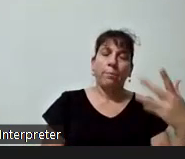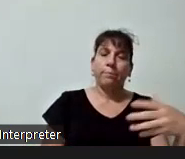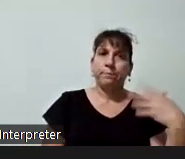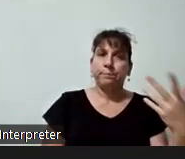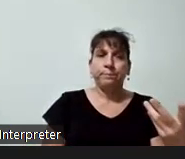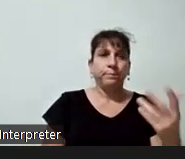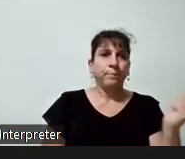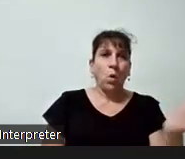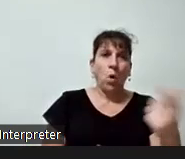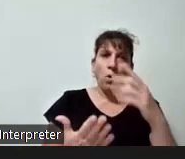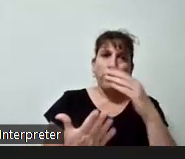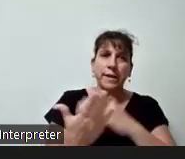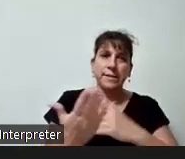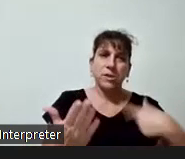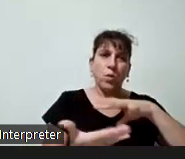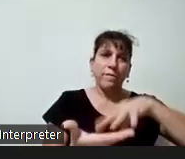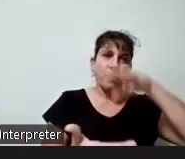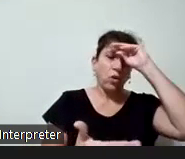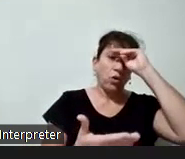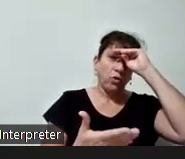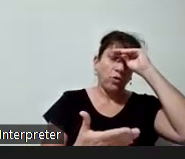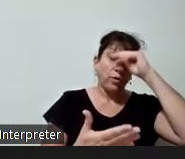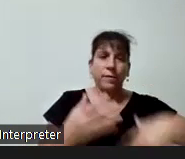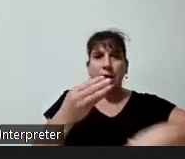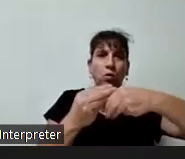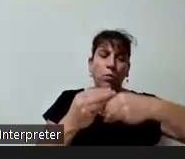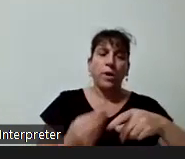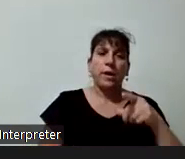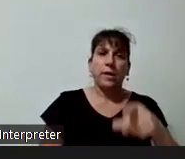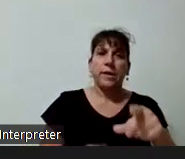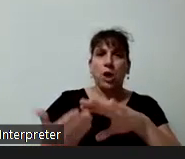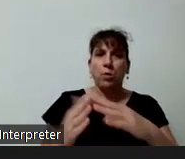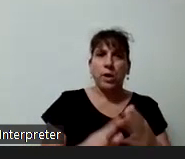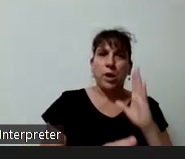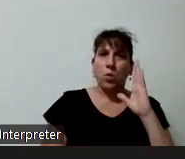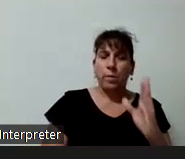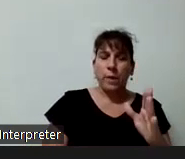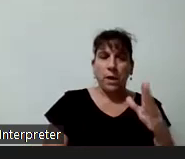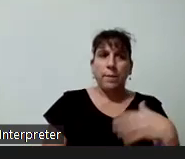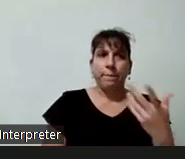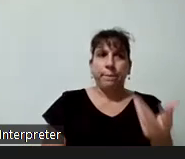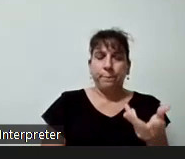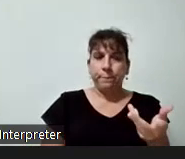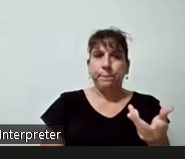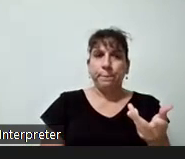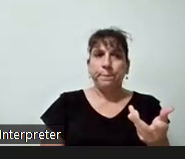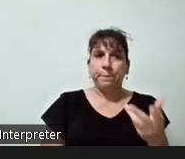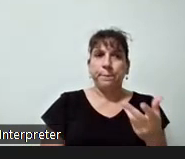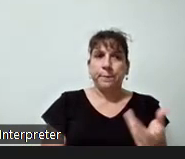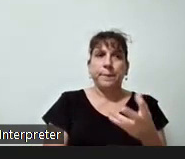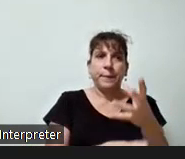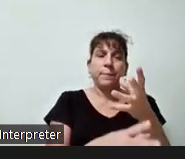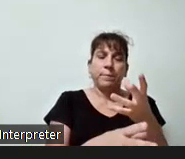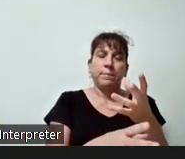all the lessons that we've learned incorporated. The community will be receiving a